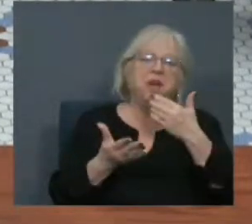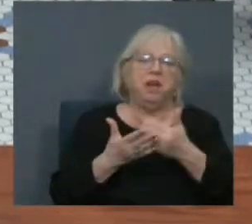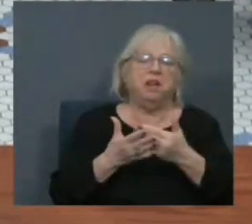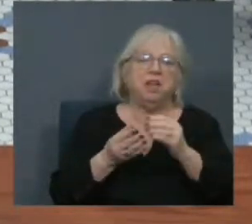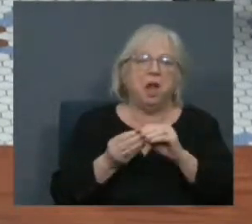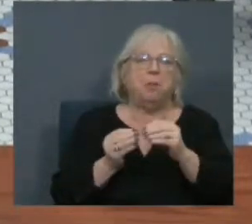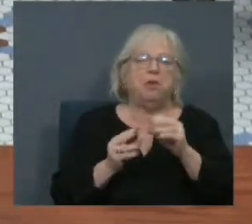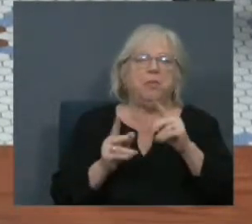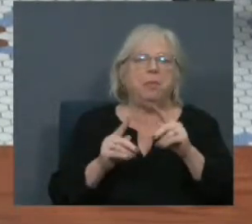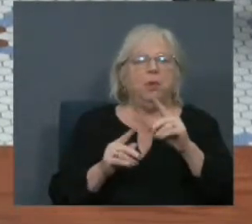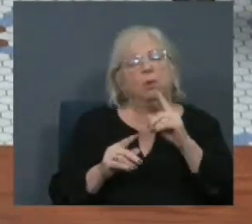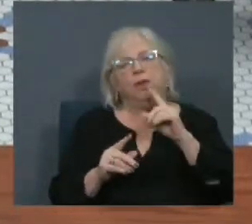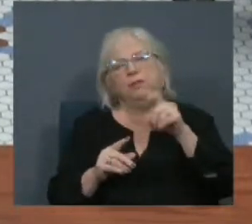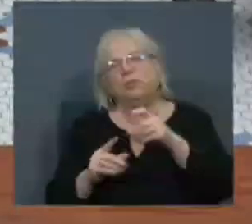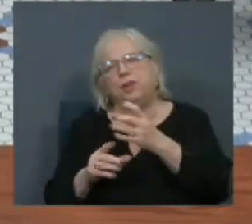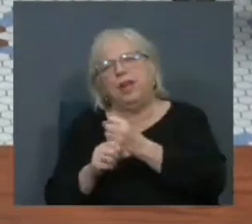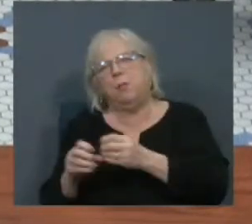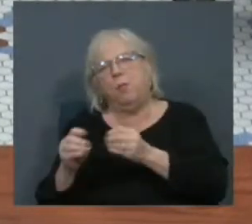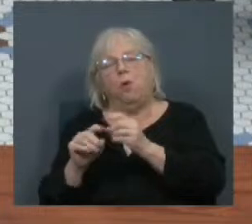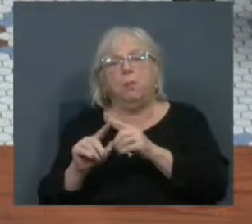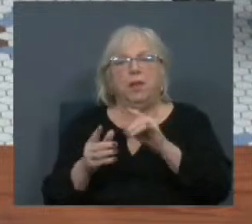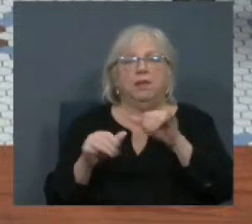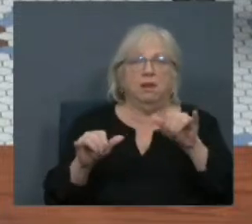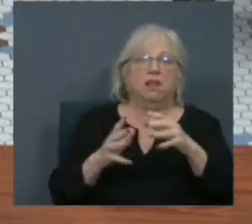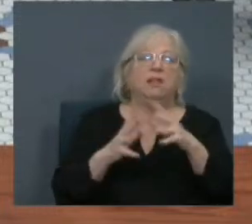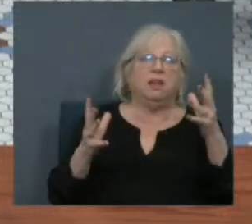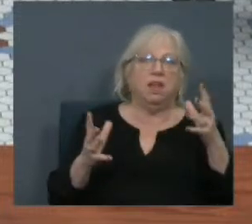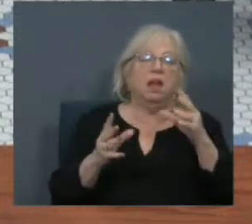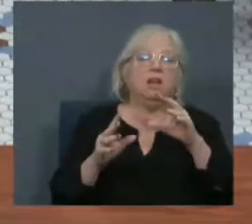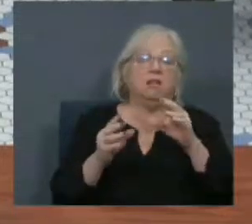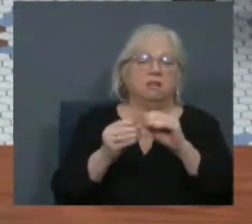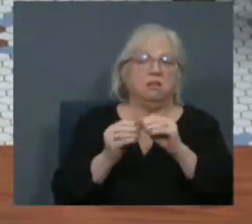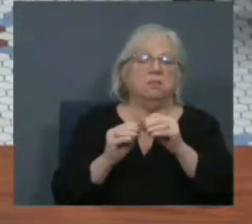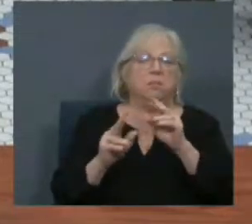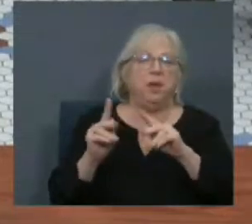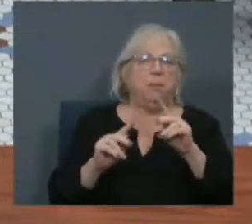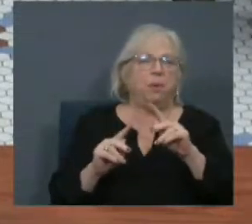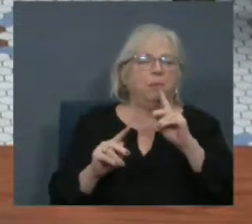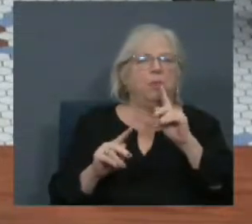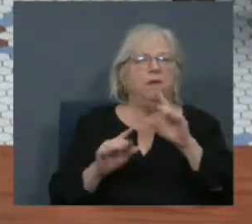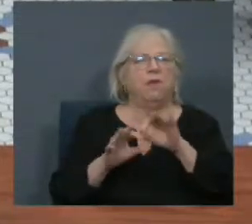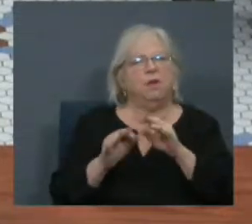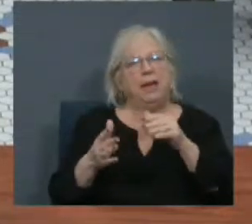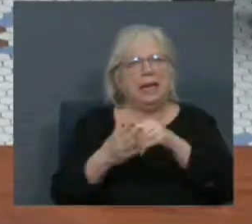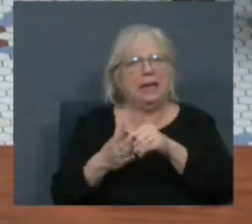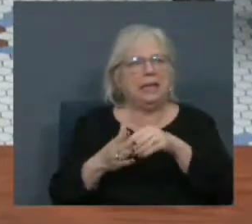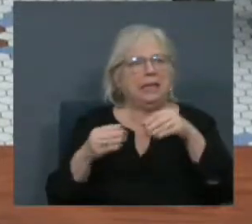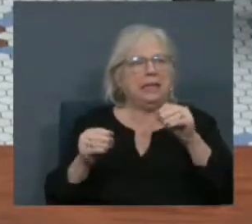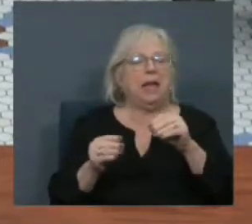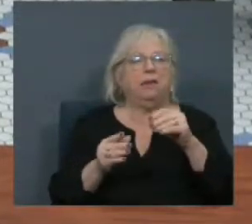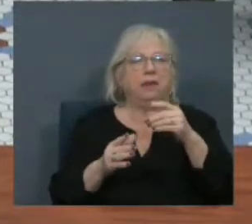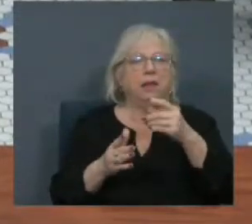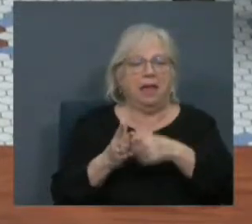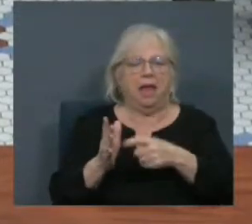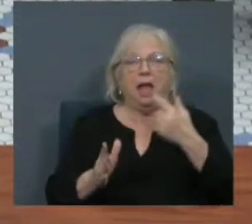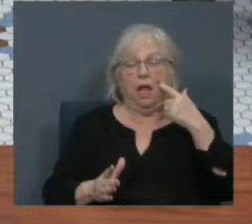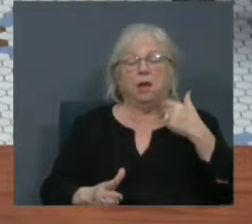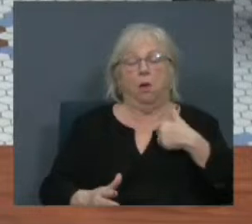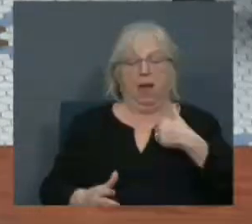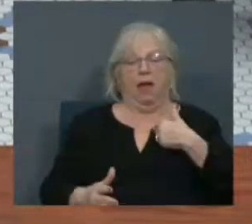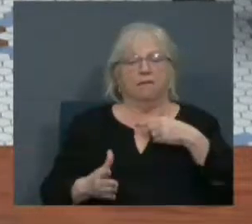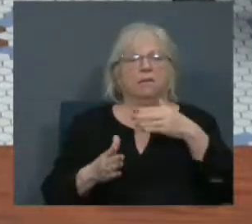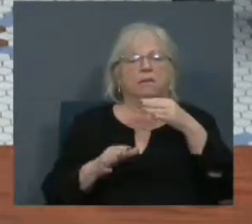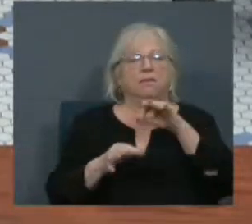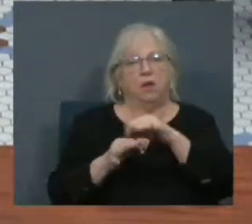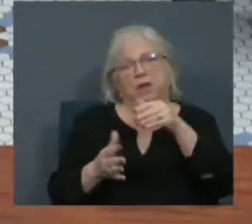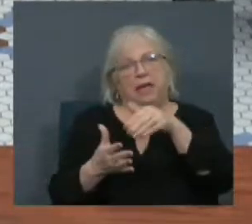We could get more, but that's still a pretty good amount of people. We voted against the sales tax. I know I did. And